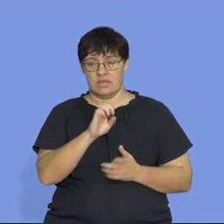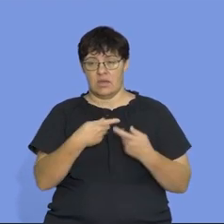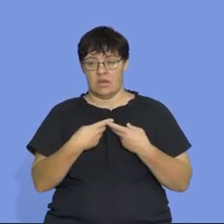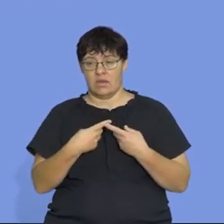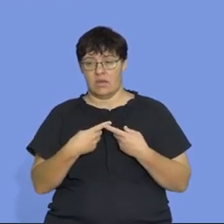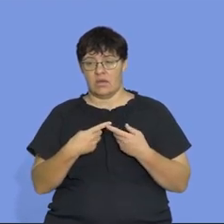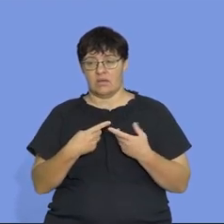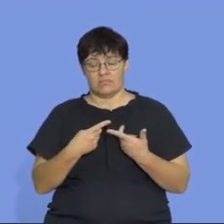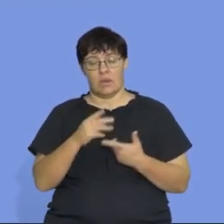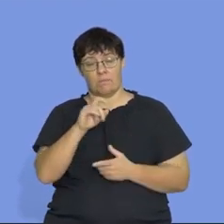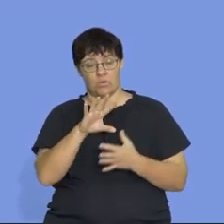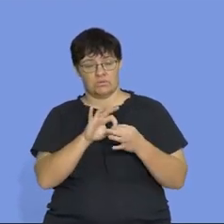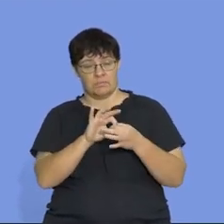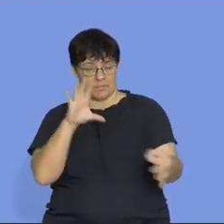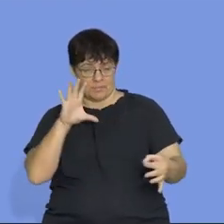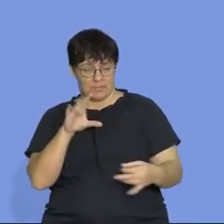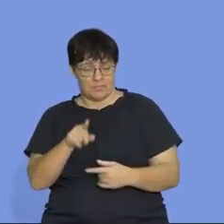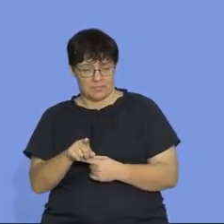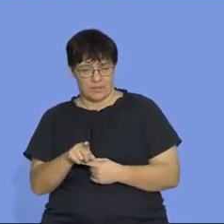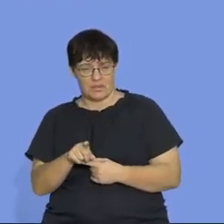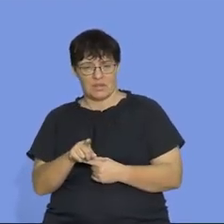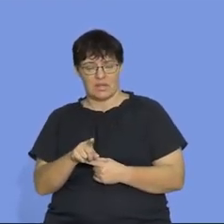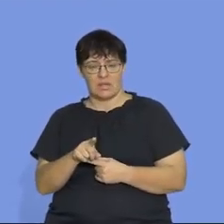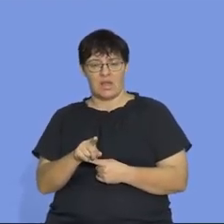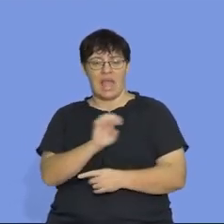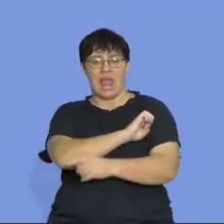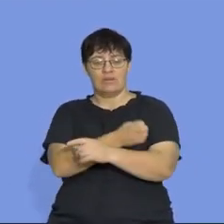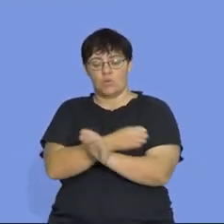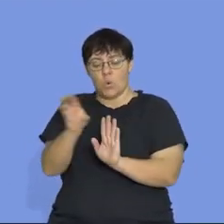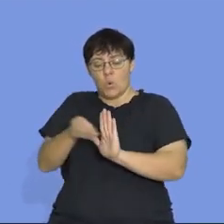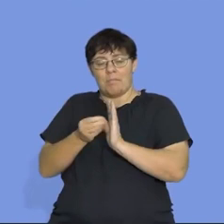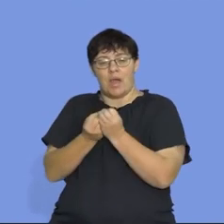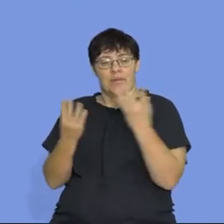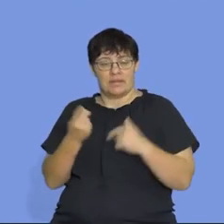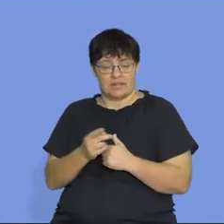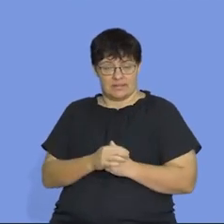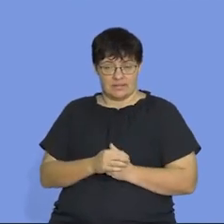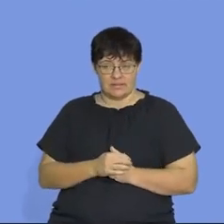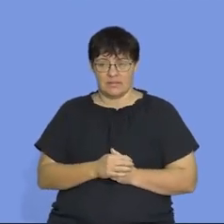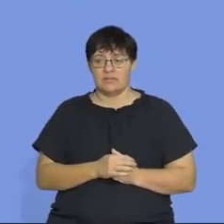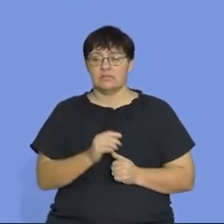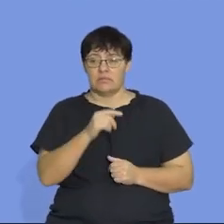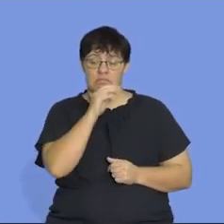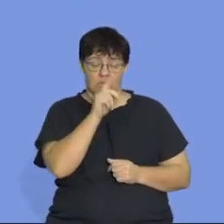how much energy was absorbed during bond breaking? We are saying it's 2 multiplied by